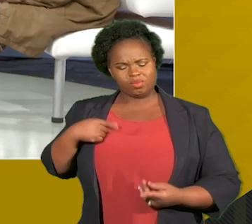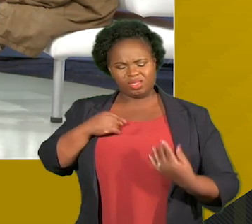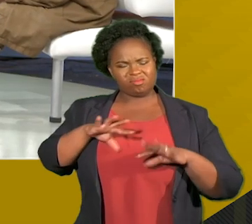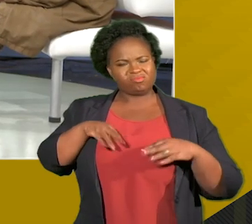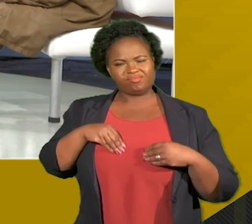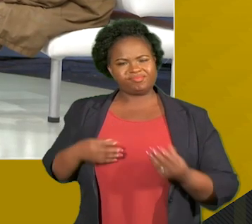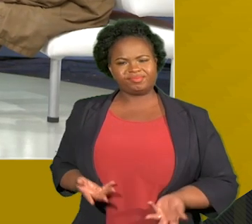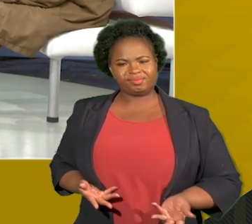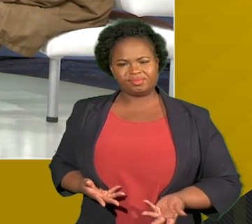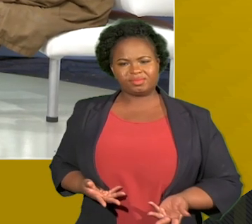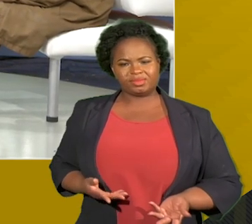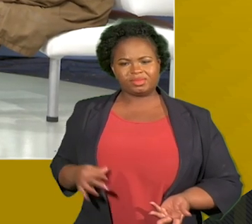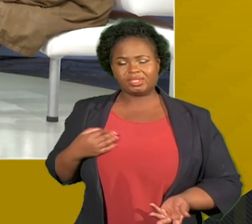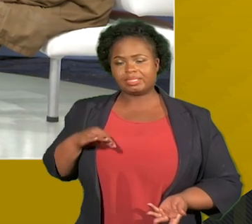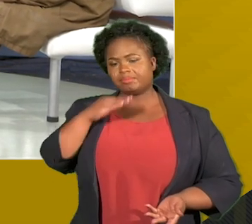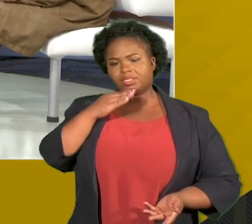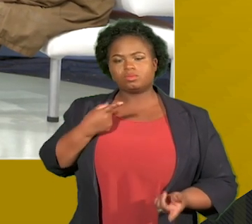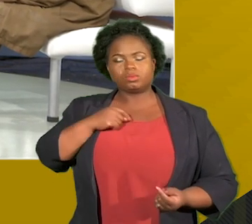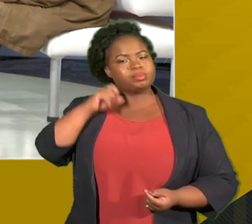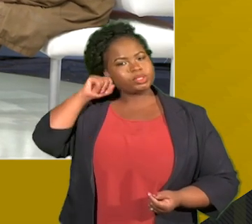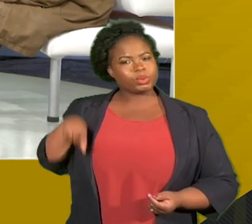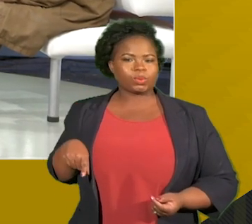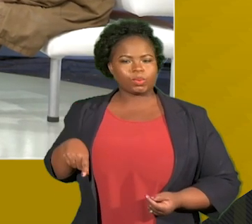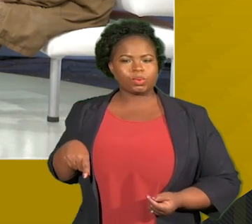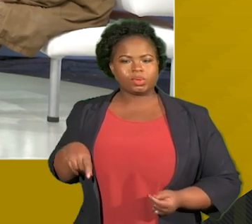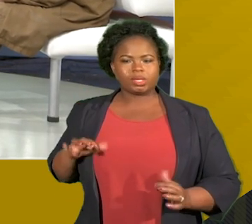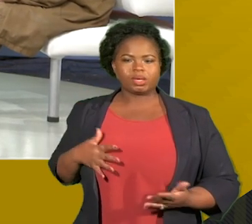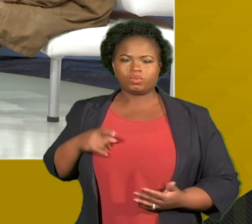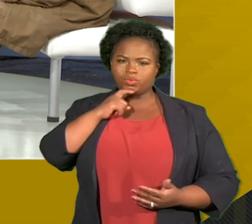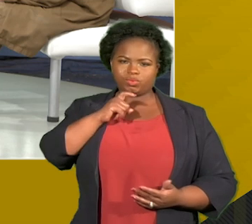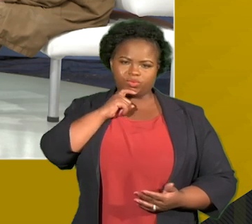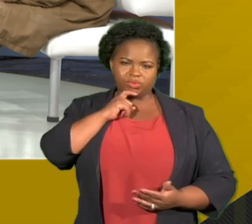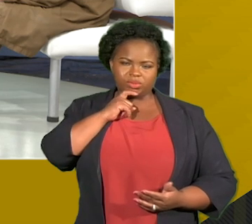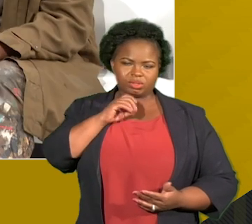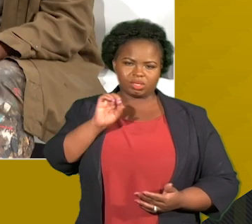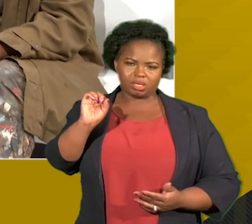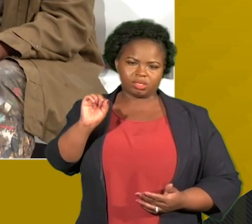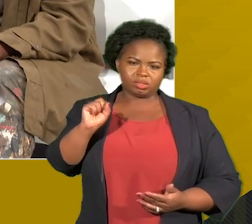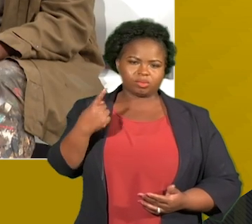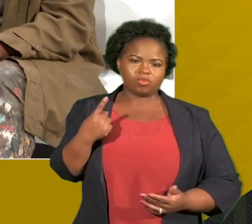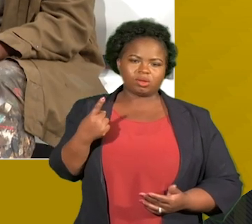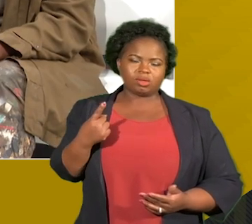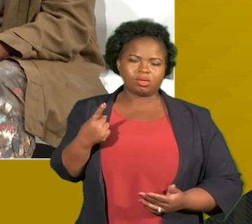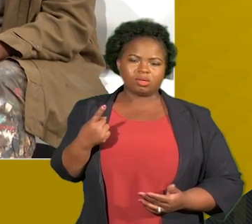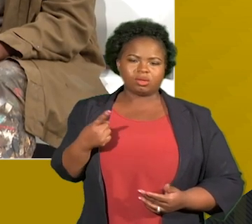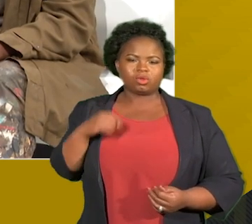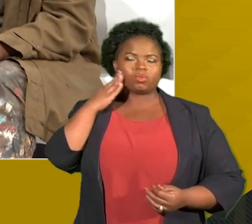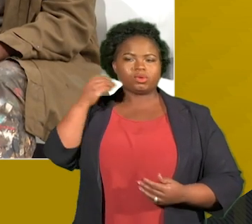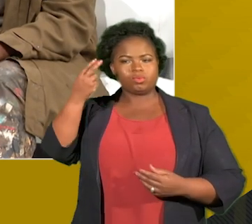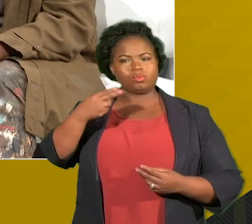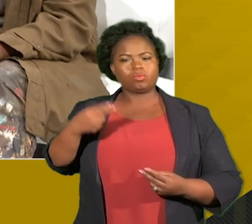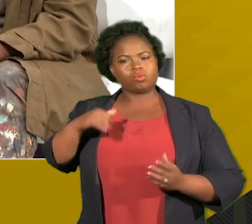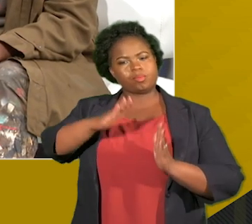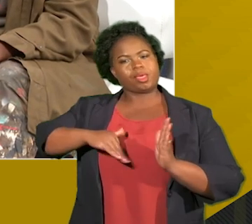And this is not to say that you need to ignore the conversation of how you use one's figure in an image or in a painting. I